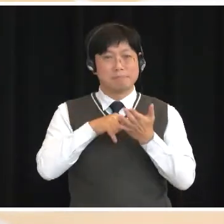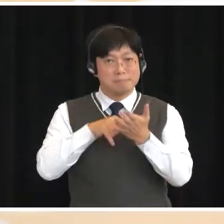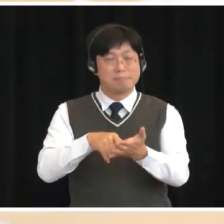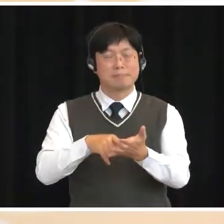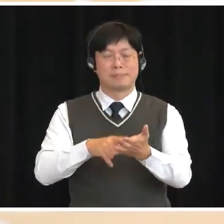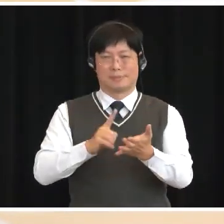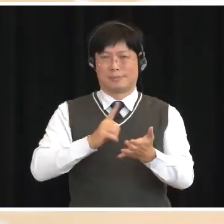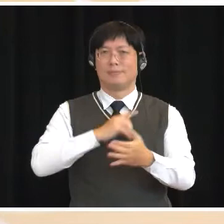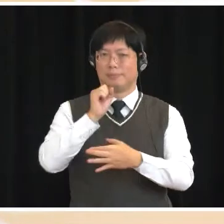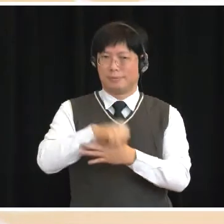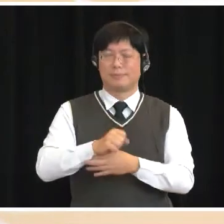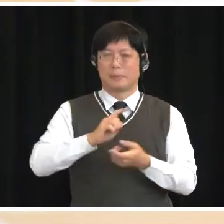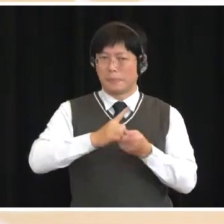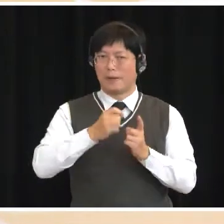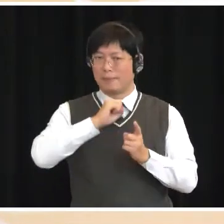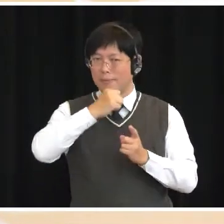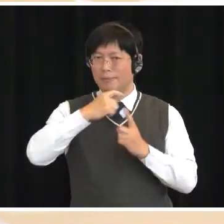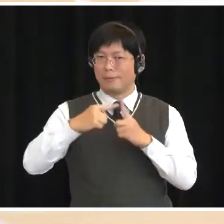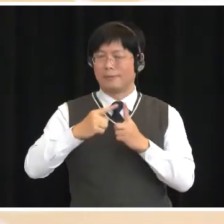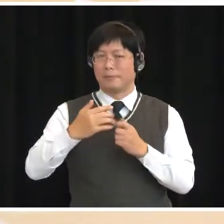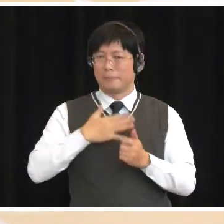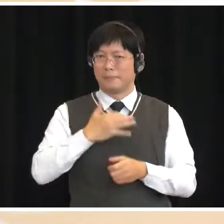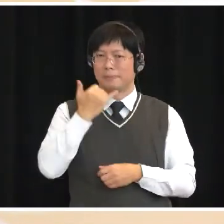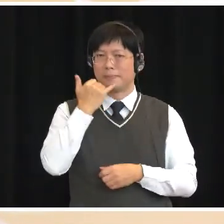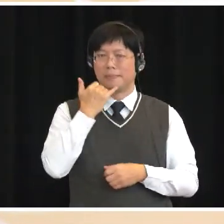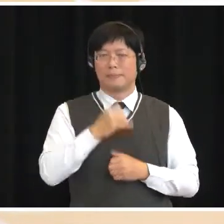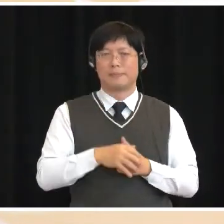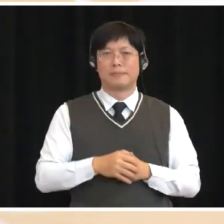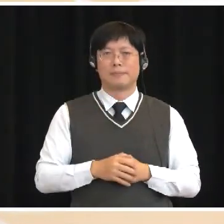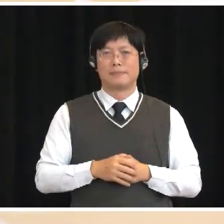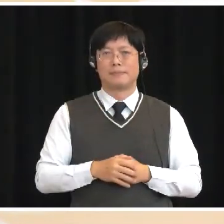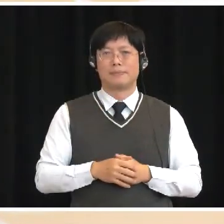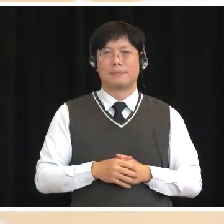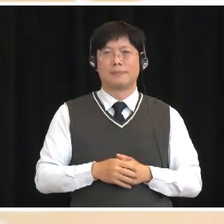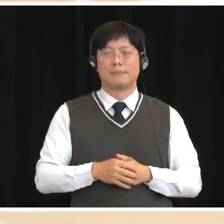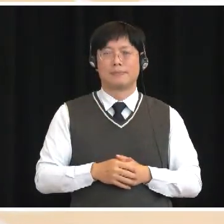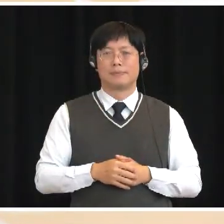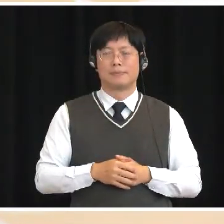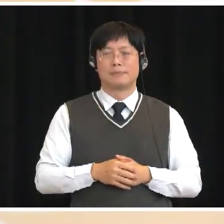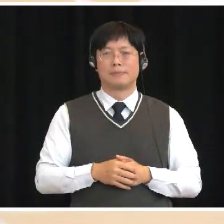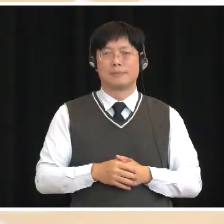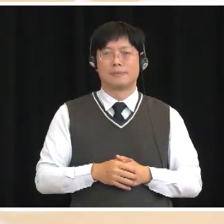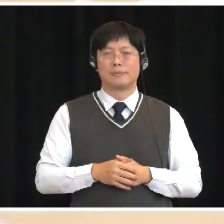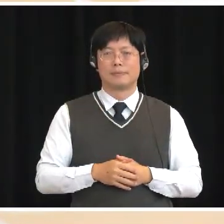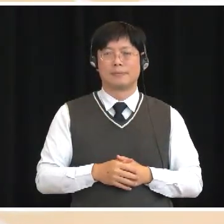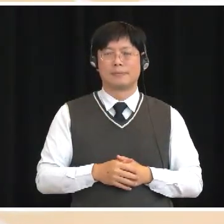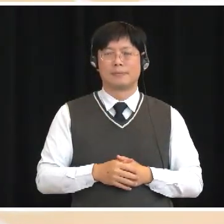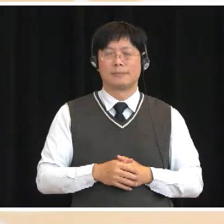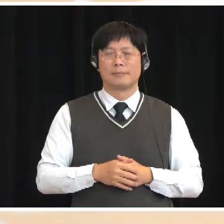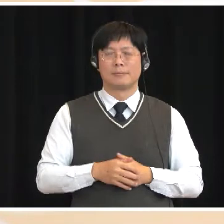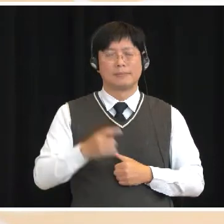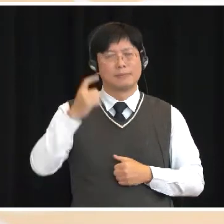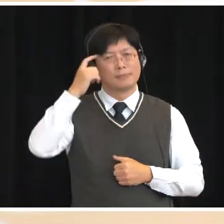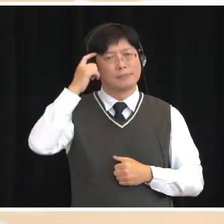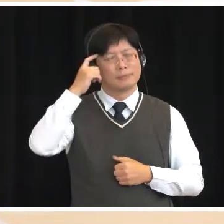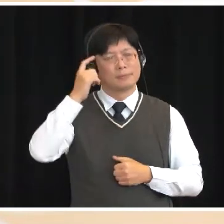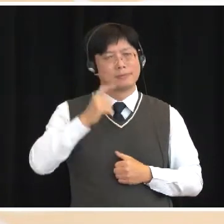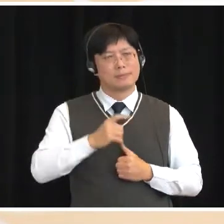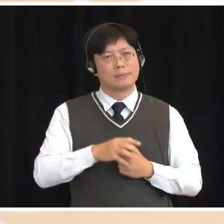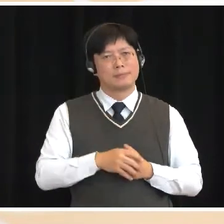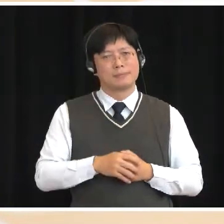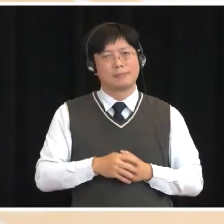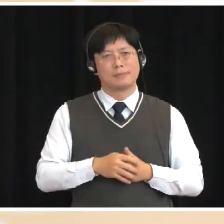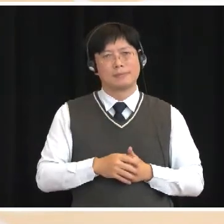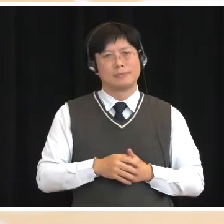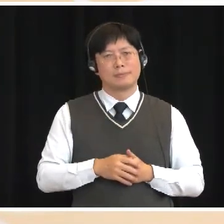the obtaining of the citizenship of Taiwan for children? Let's say the children